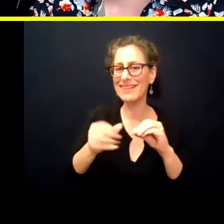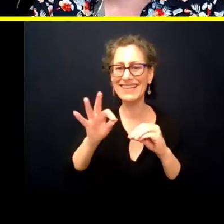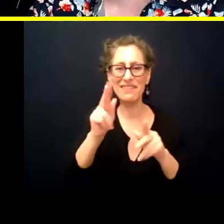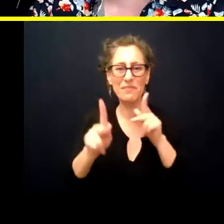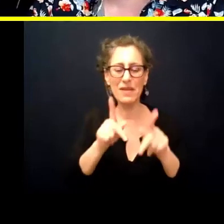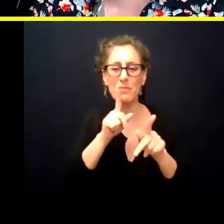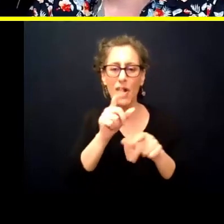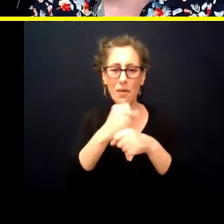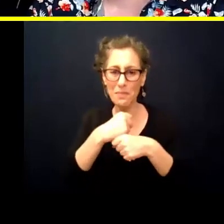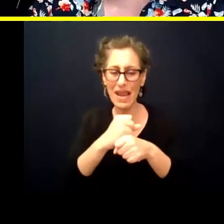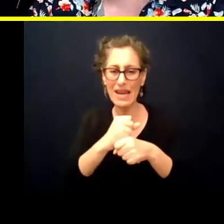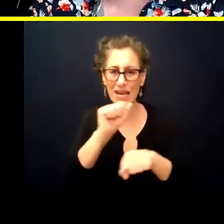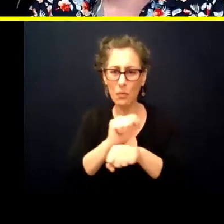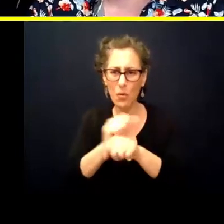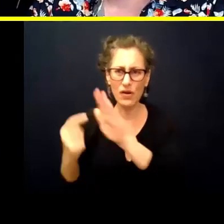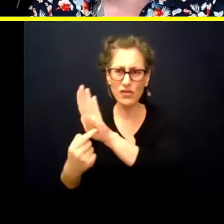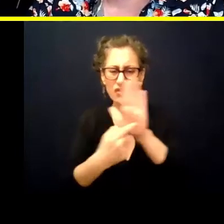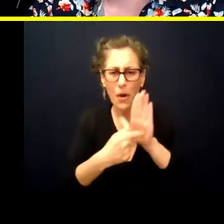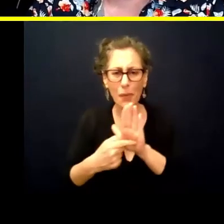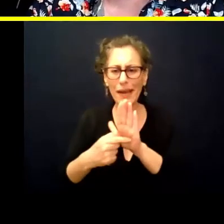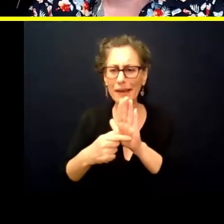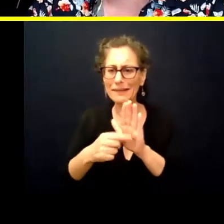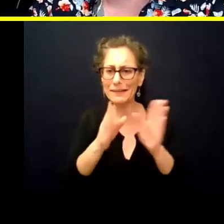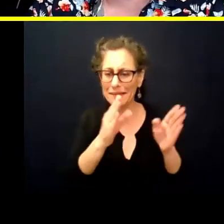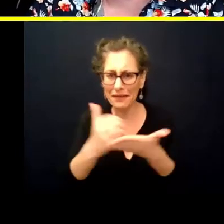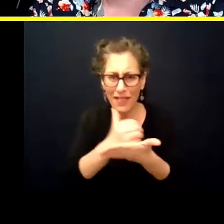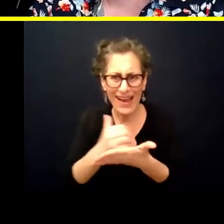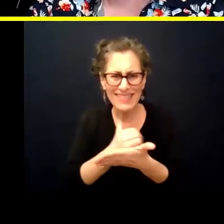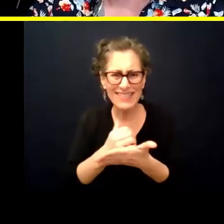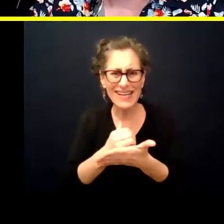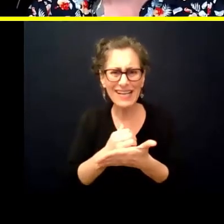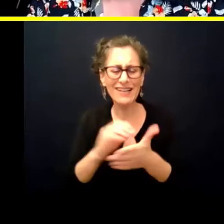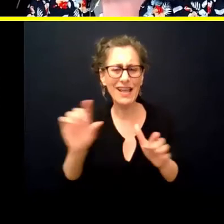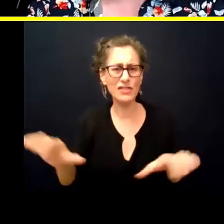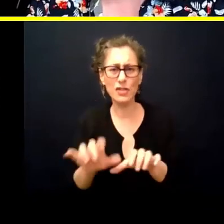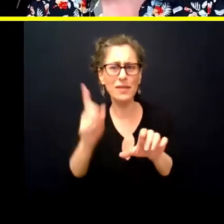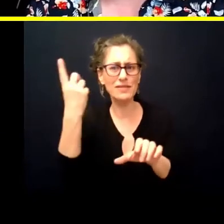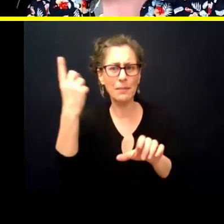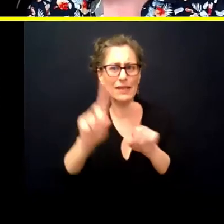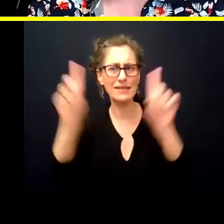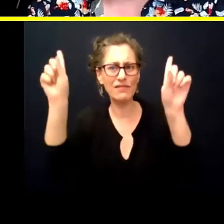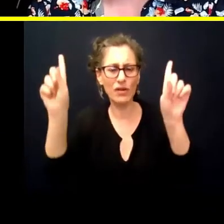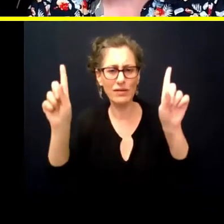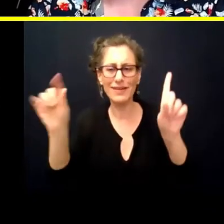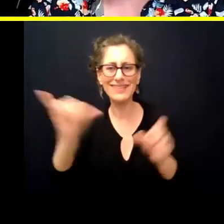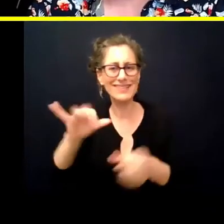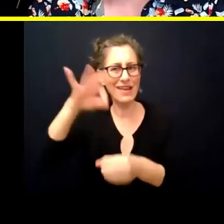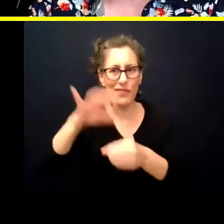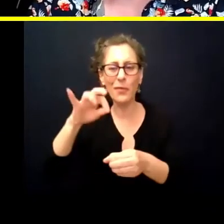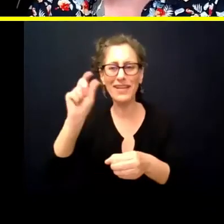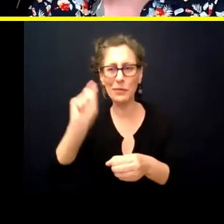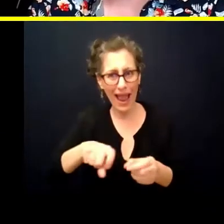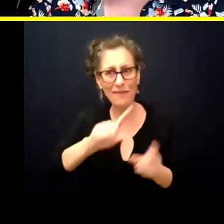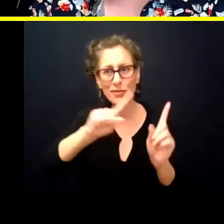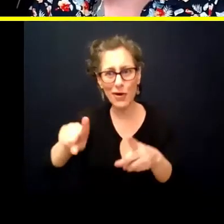creating work, displaying work, curating work that is doing it different, it's like voting, folks. You got to show up.